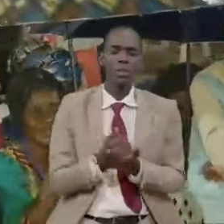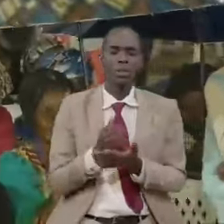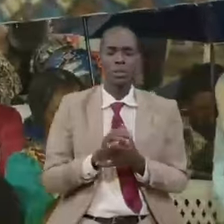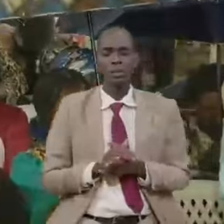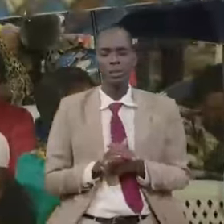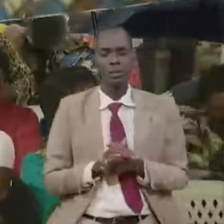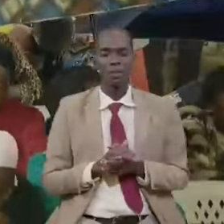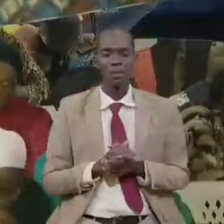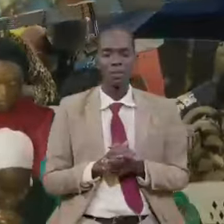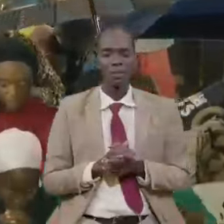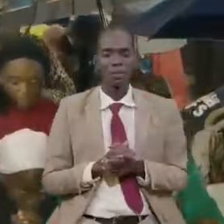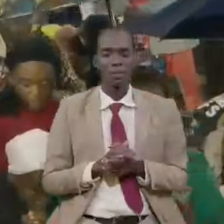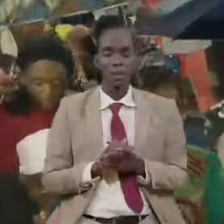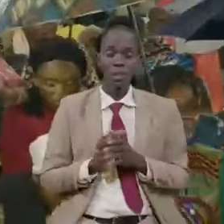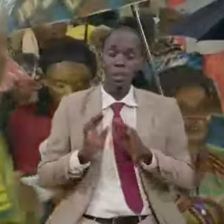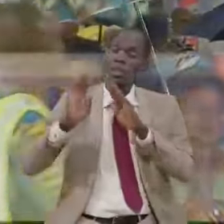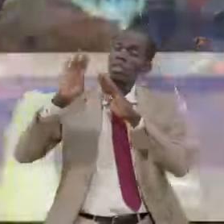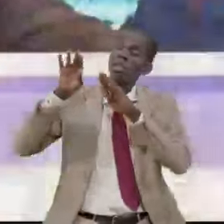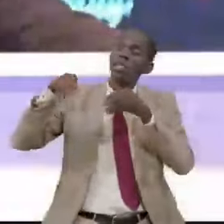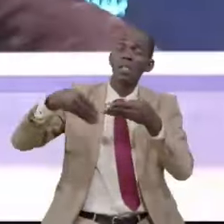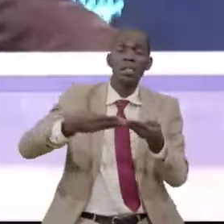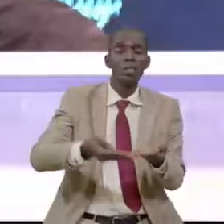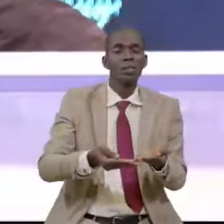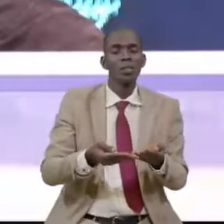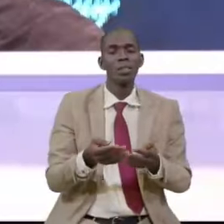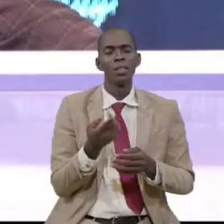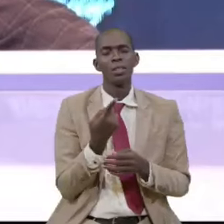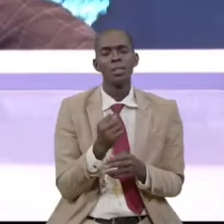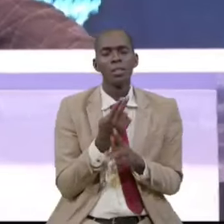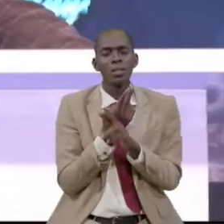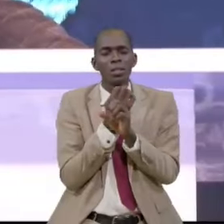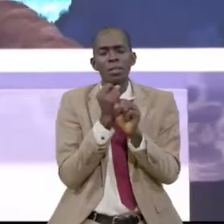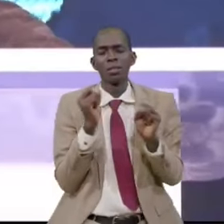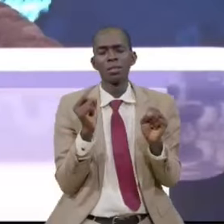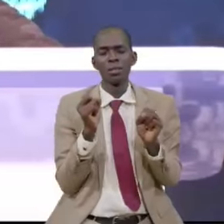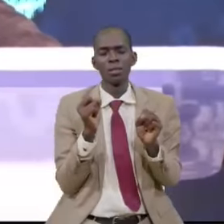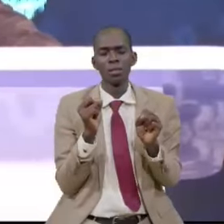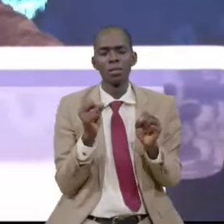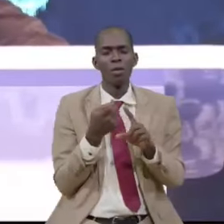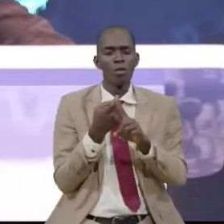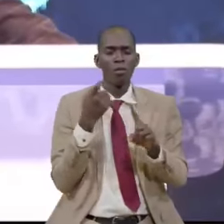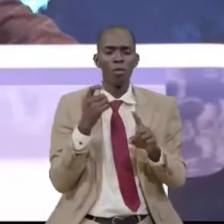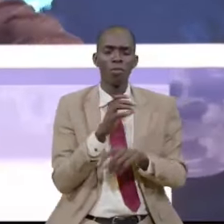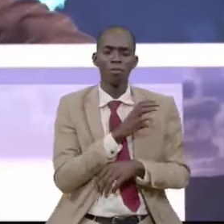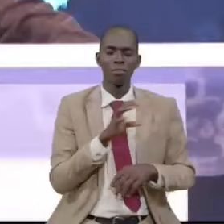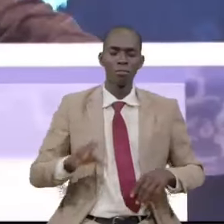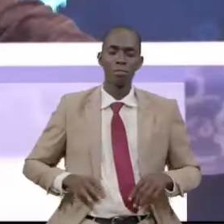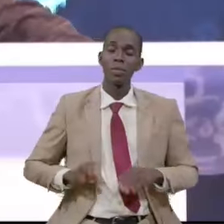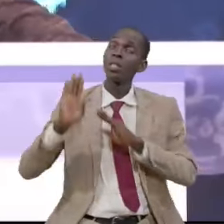Give them the redemption from Christ. Give them